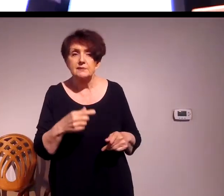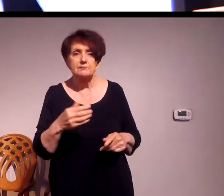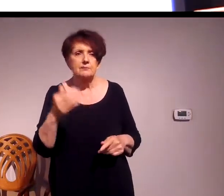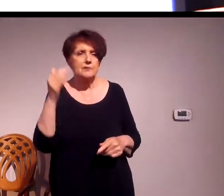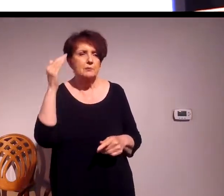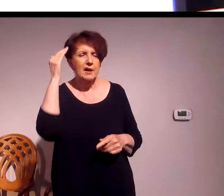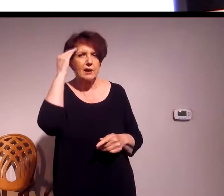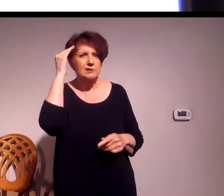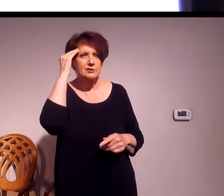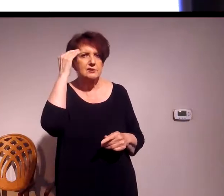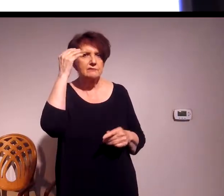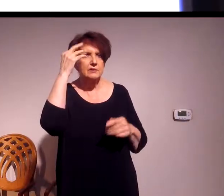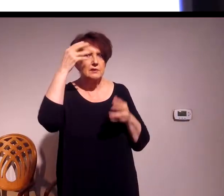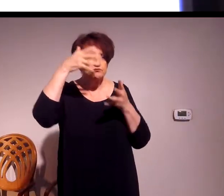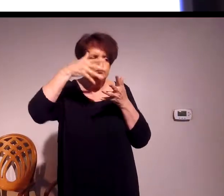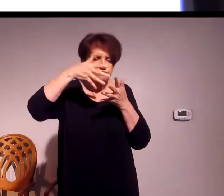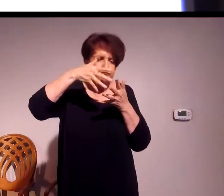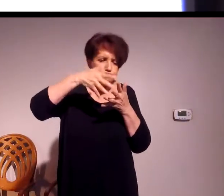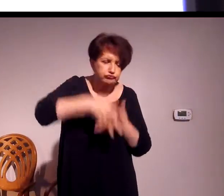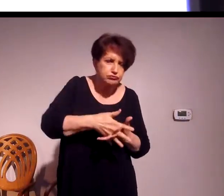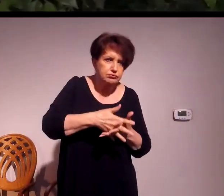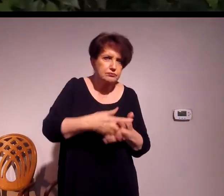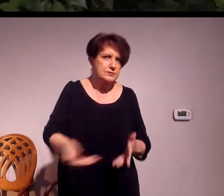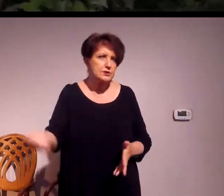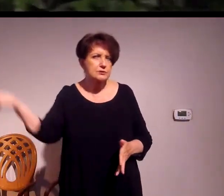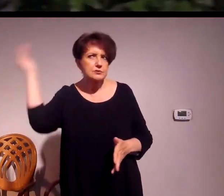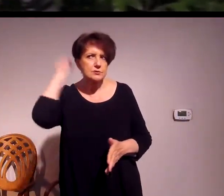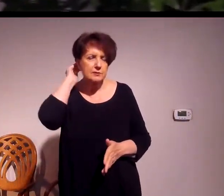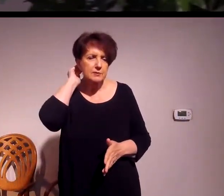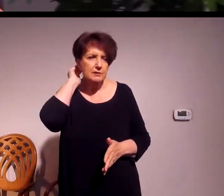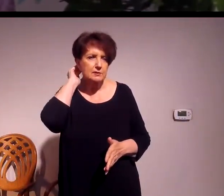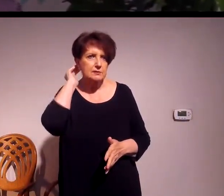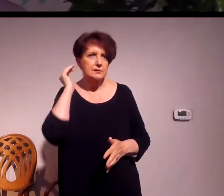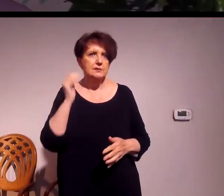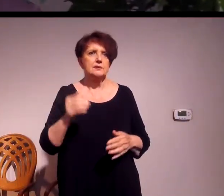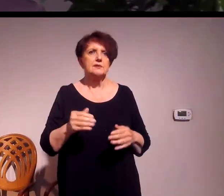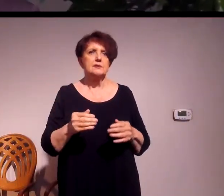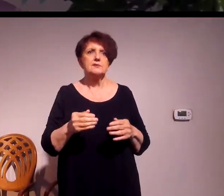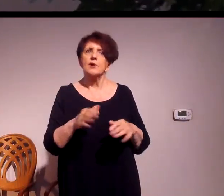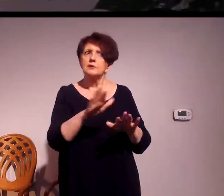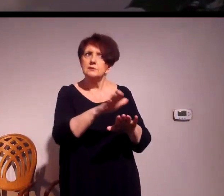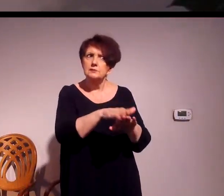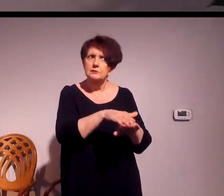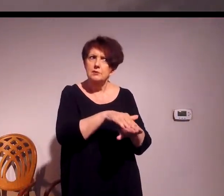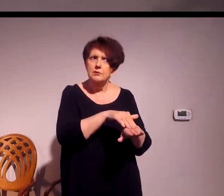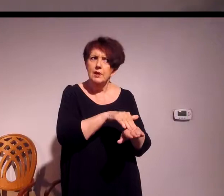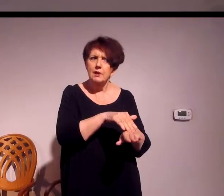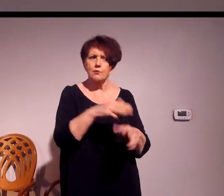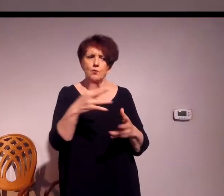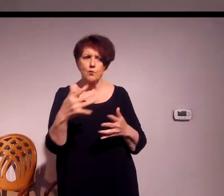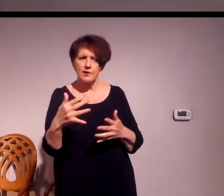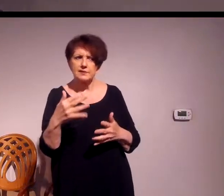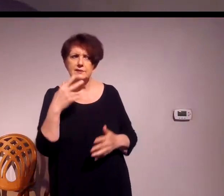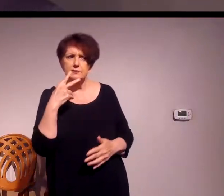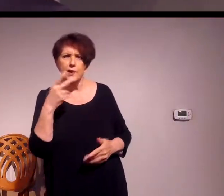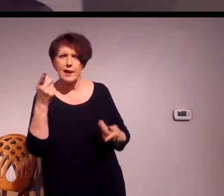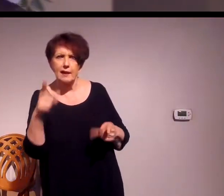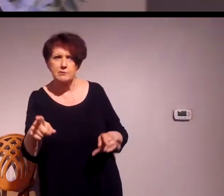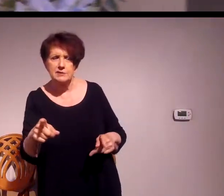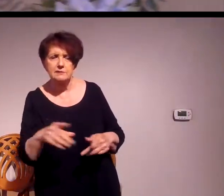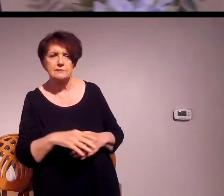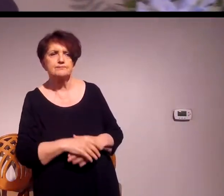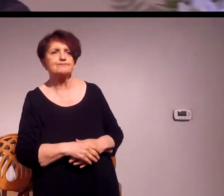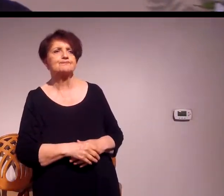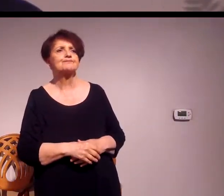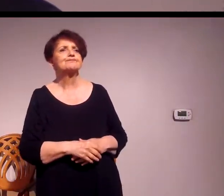conscious level, it slips down into my subconscious. So sometimes I need to slow down and stop and see what those thoughts are. And